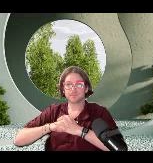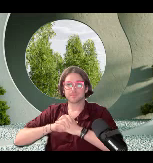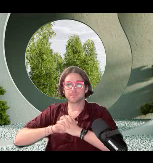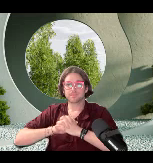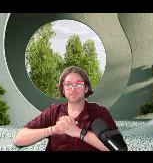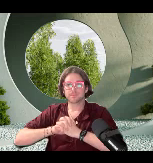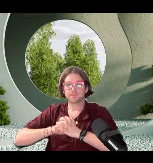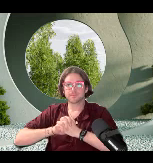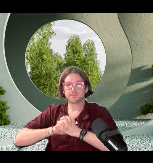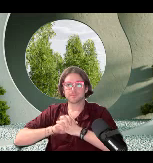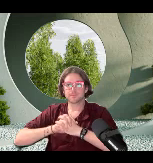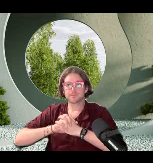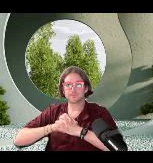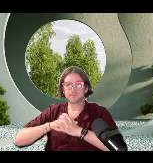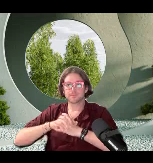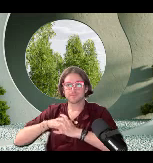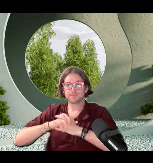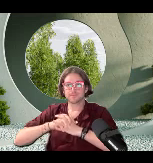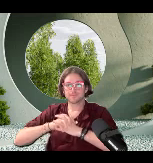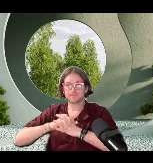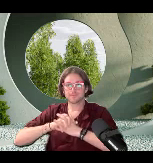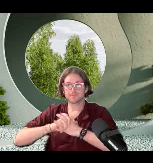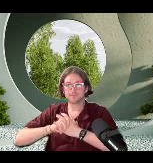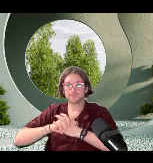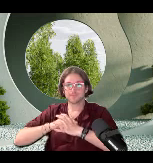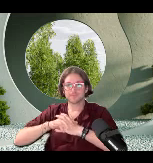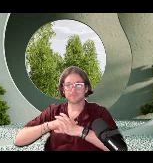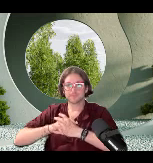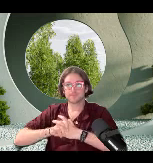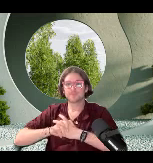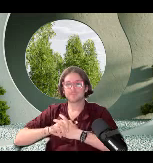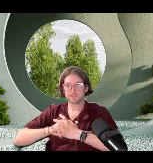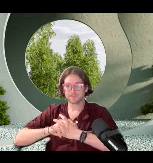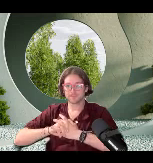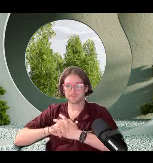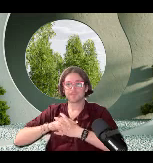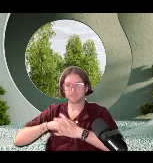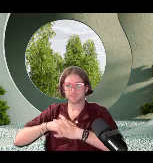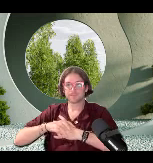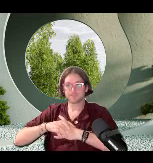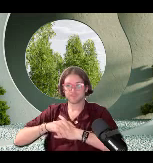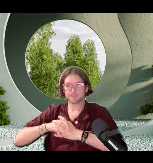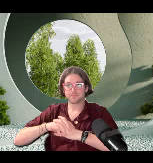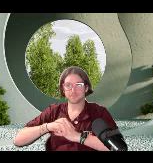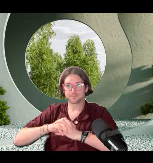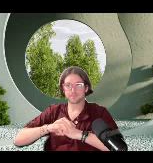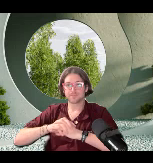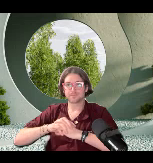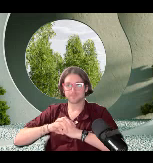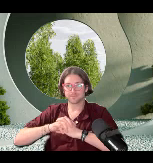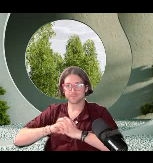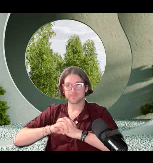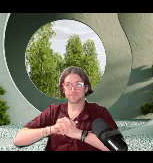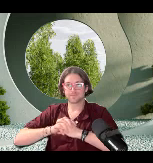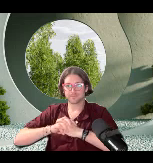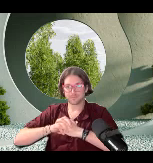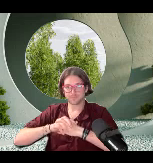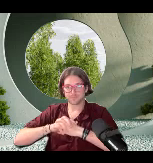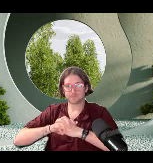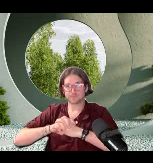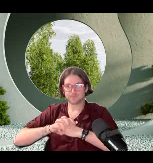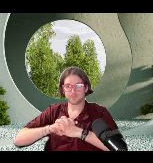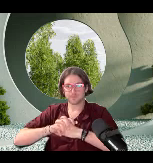you remember on his slide where he had it there, he linked back to the guidelines. So he did it perfectly where that is what we would want to do, where a